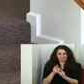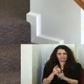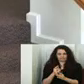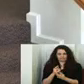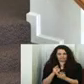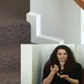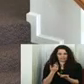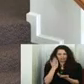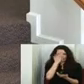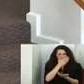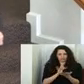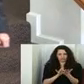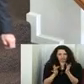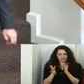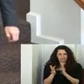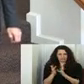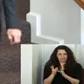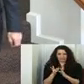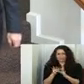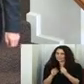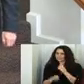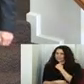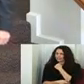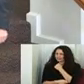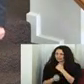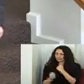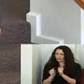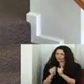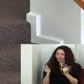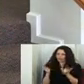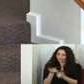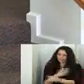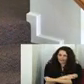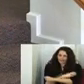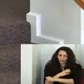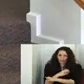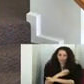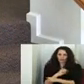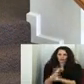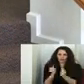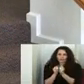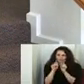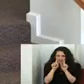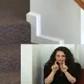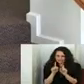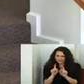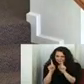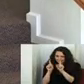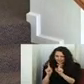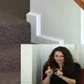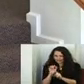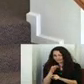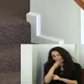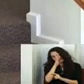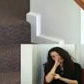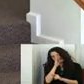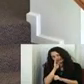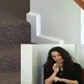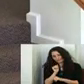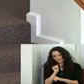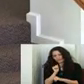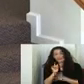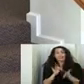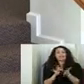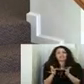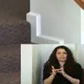with all power, with all knowledge, with the testing of his God. And Jesus